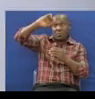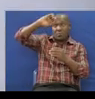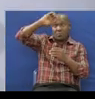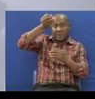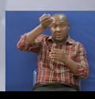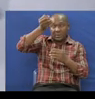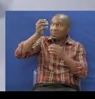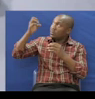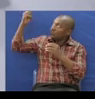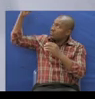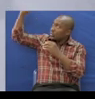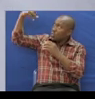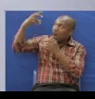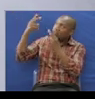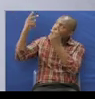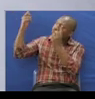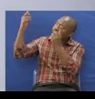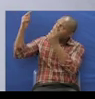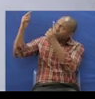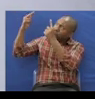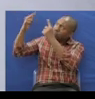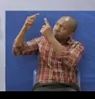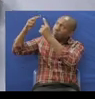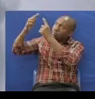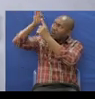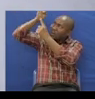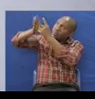Around the earth, you have the moon that passes through.